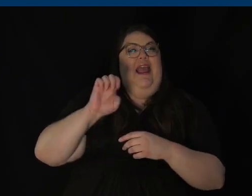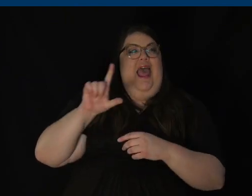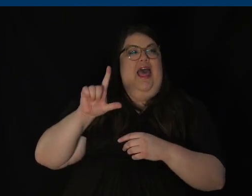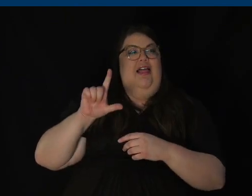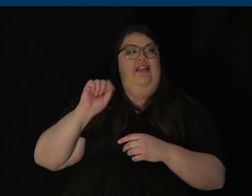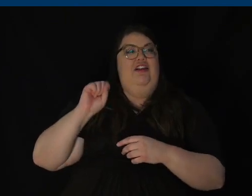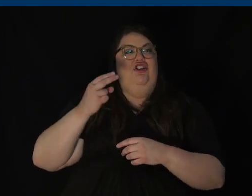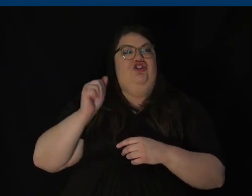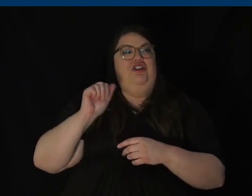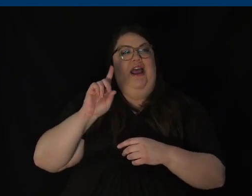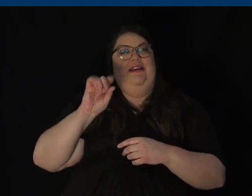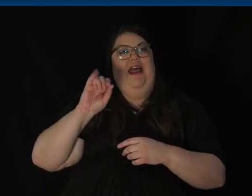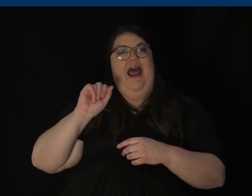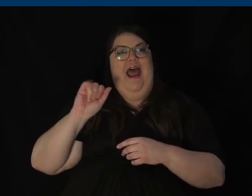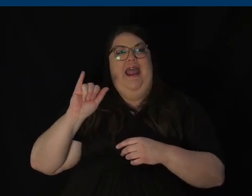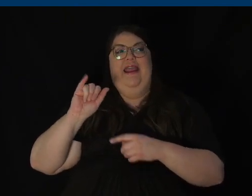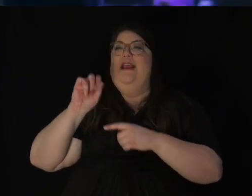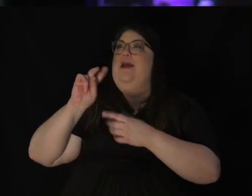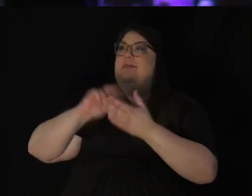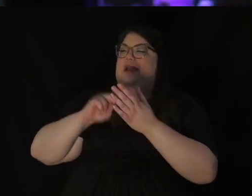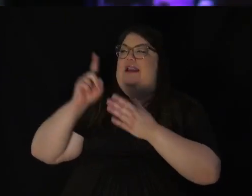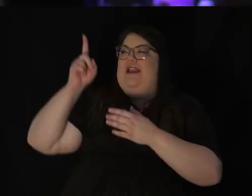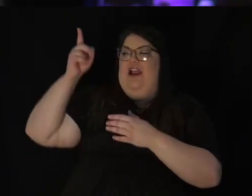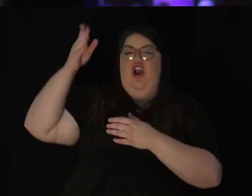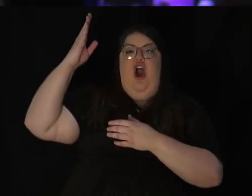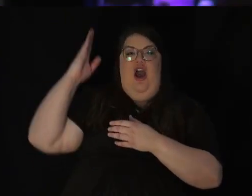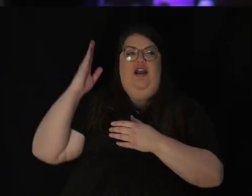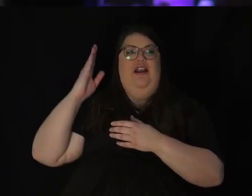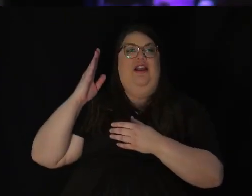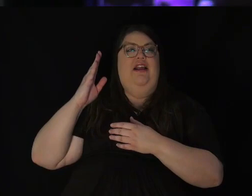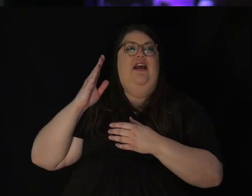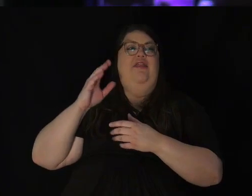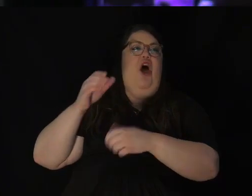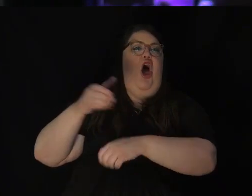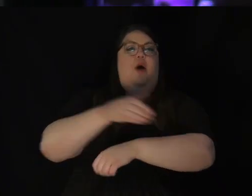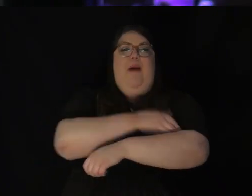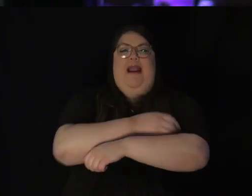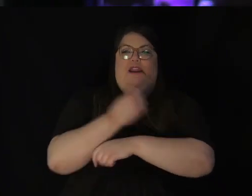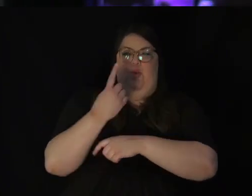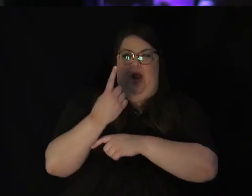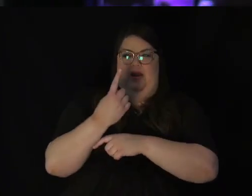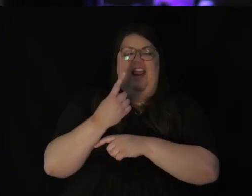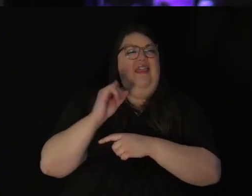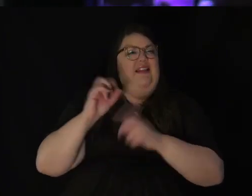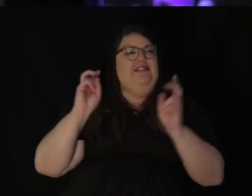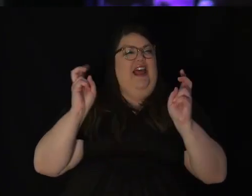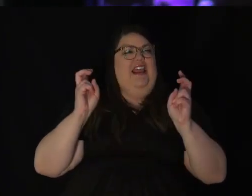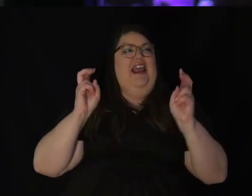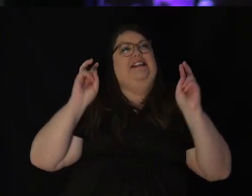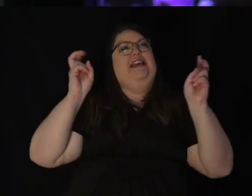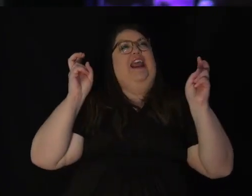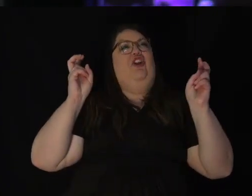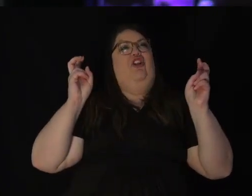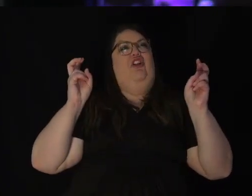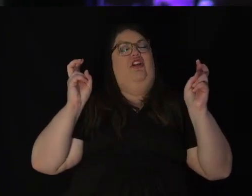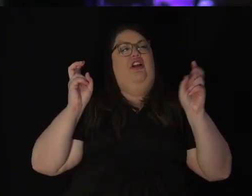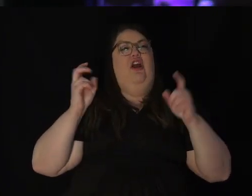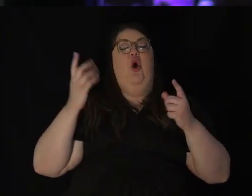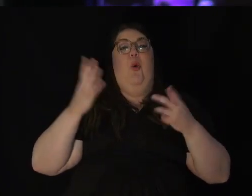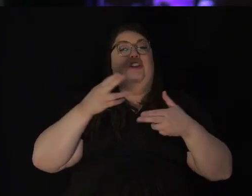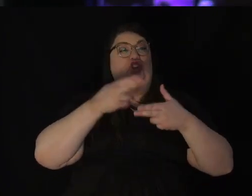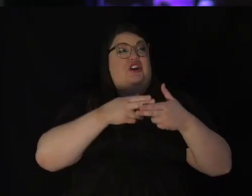One. El Shaddai was like a title of God. Remember his proper name? What's your name, God? My name is